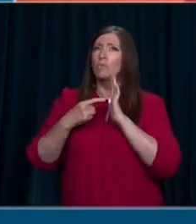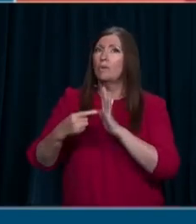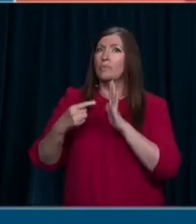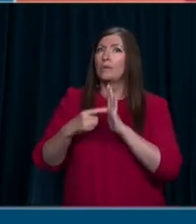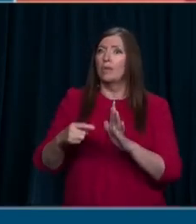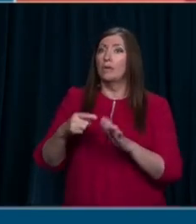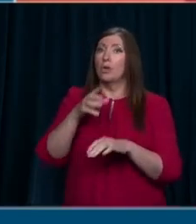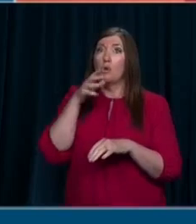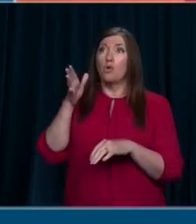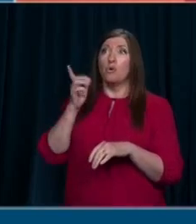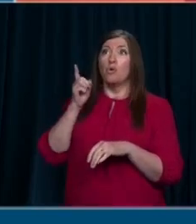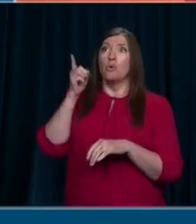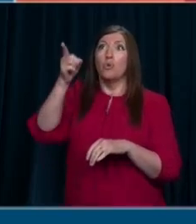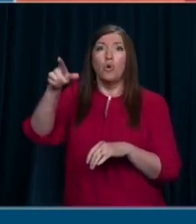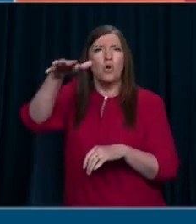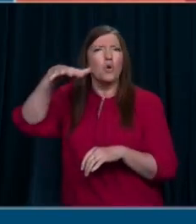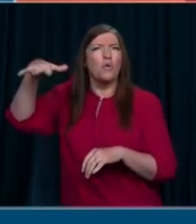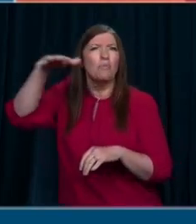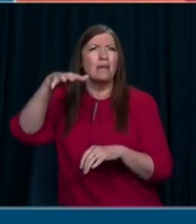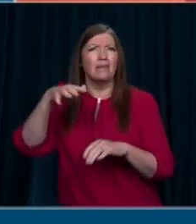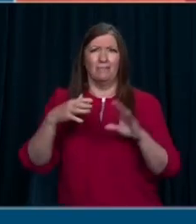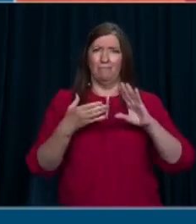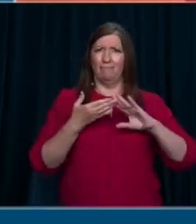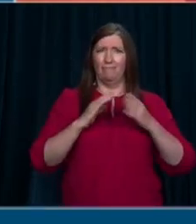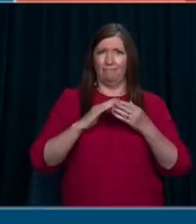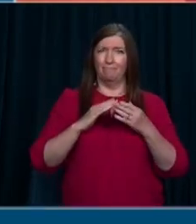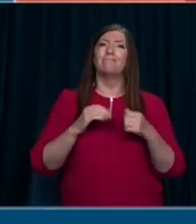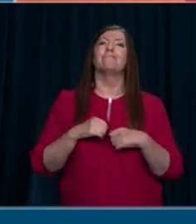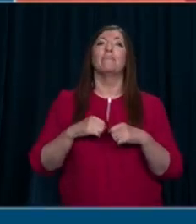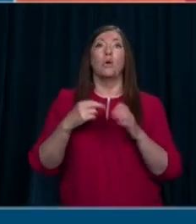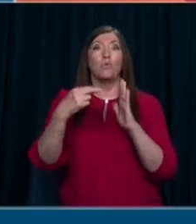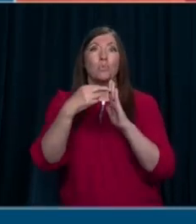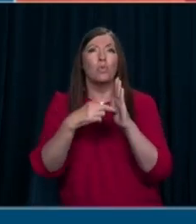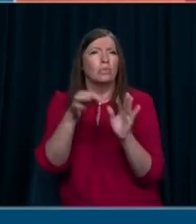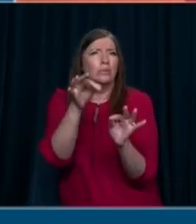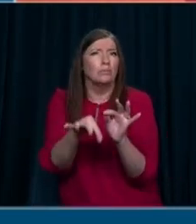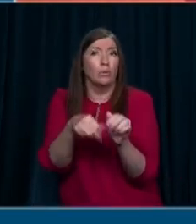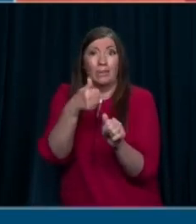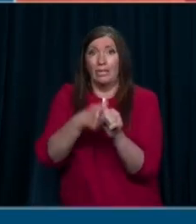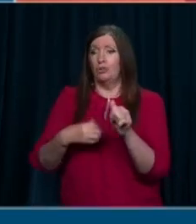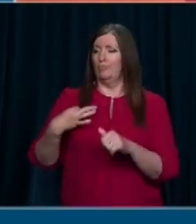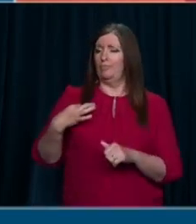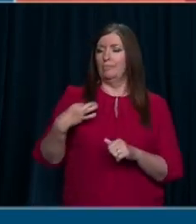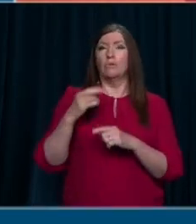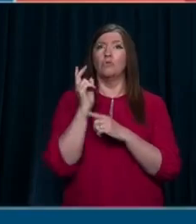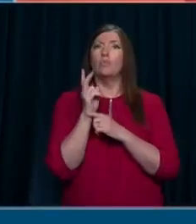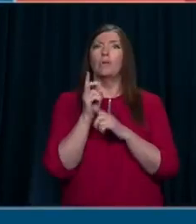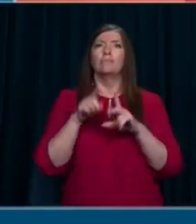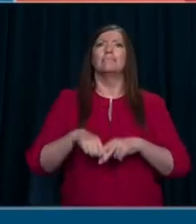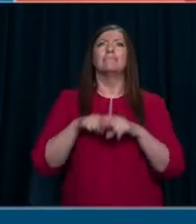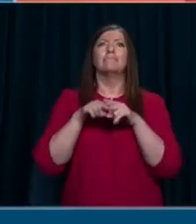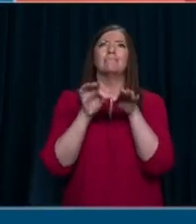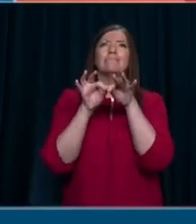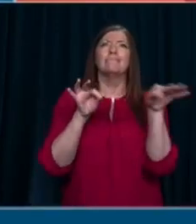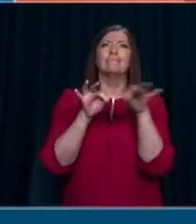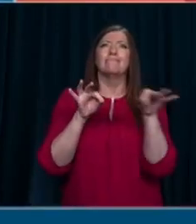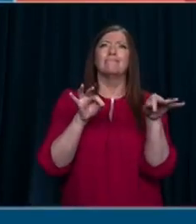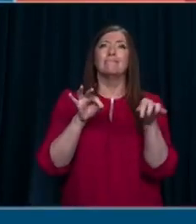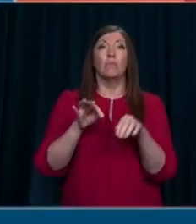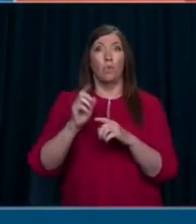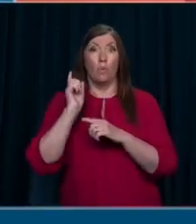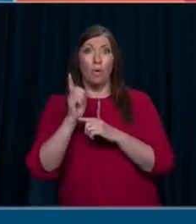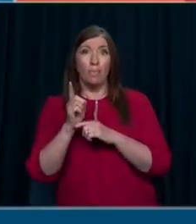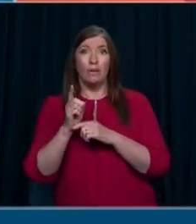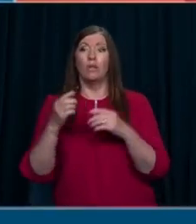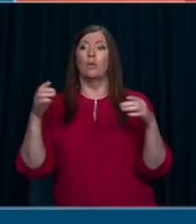rural communities. And we've tried to keep the rules simple. Each candidate will have 2 minutes to make an opening statement and 1 minute for a